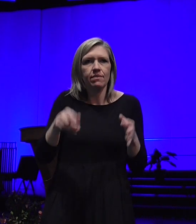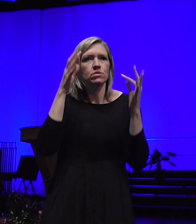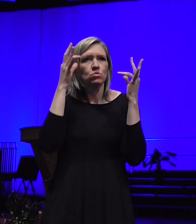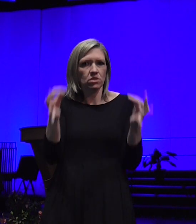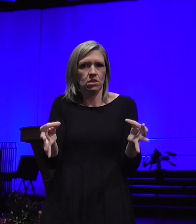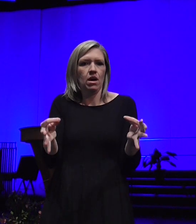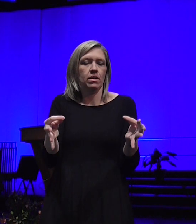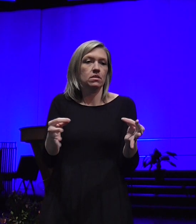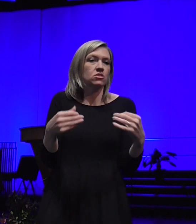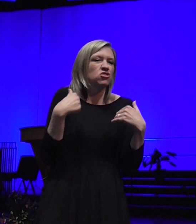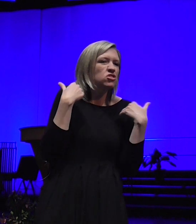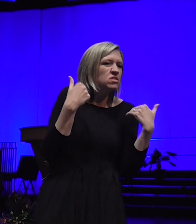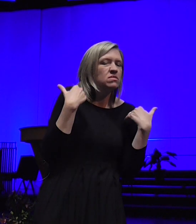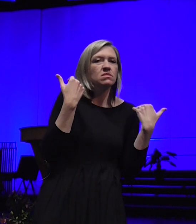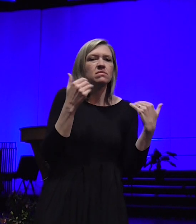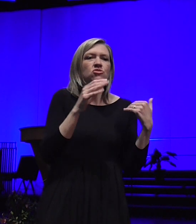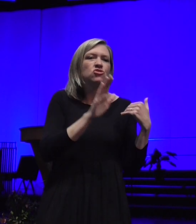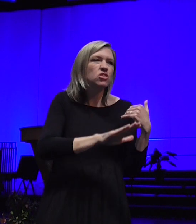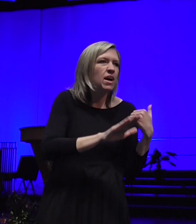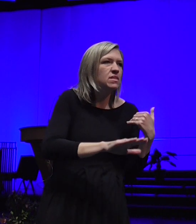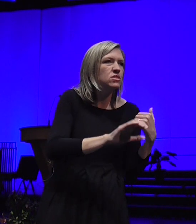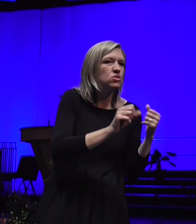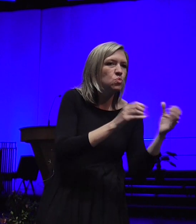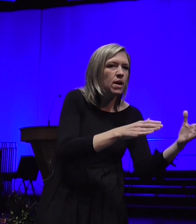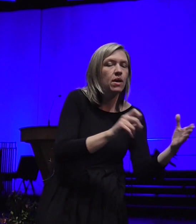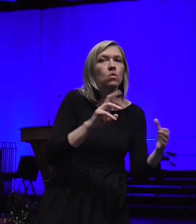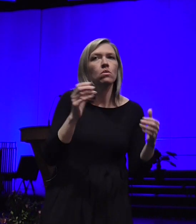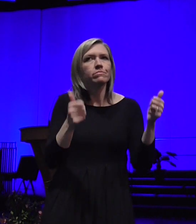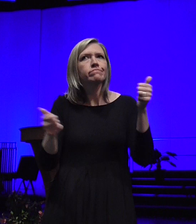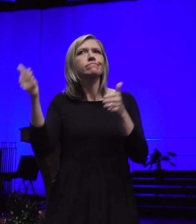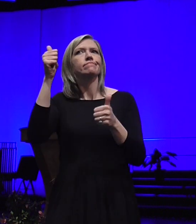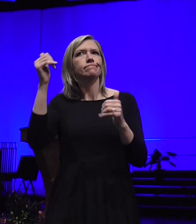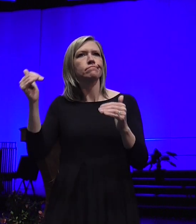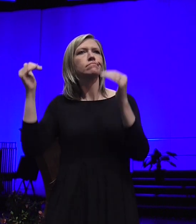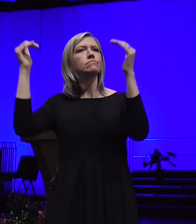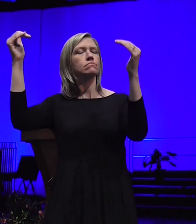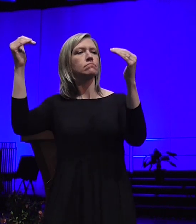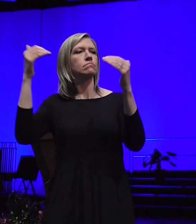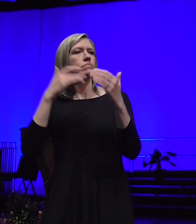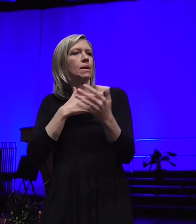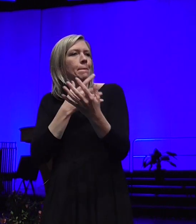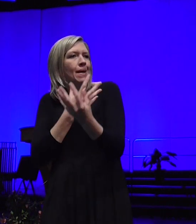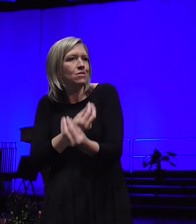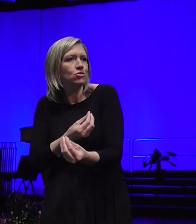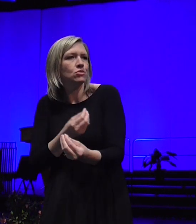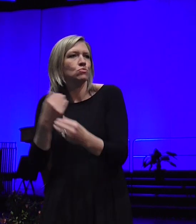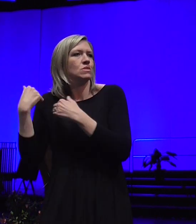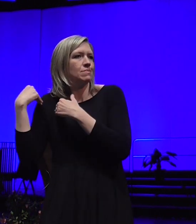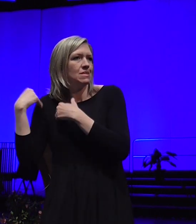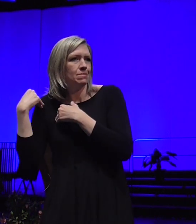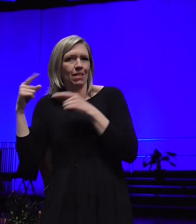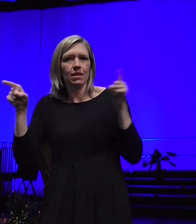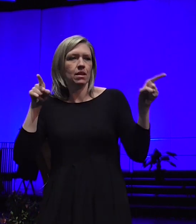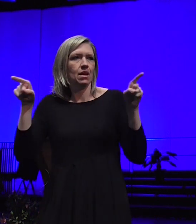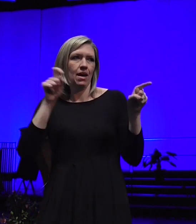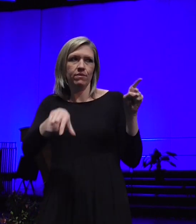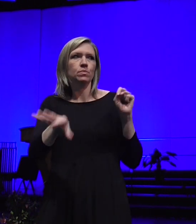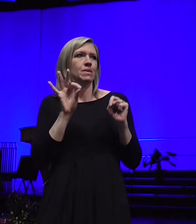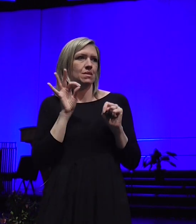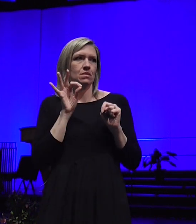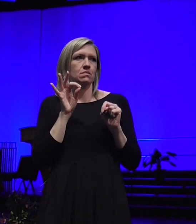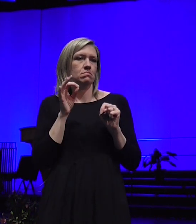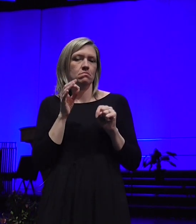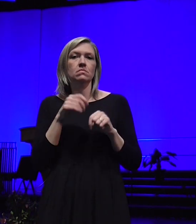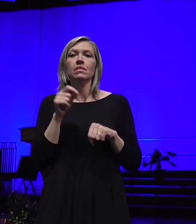between childish, self-serving ways and the higher way of compassion and responsibility. For this reason, it